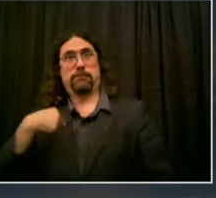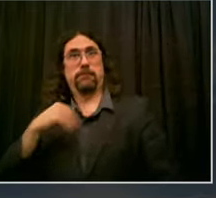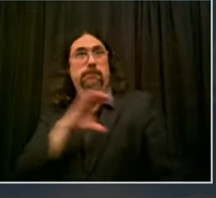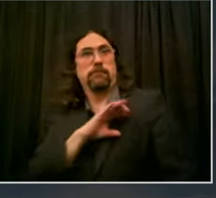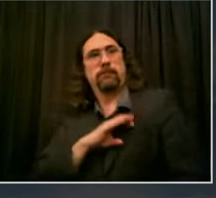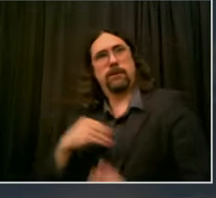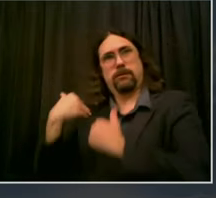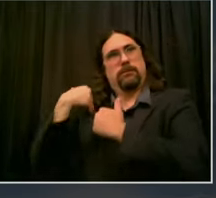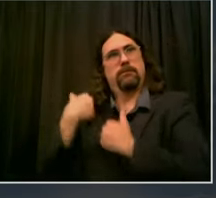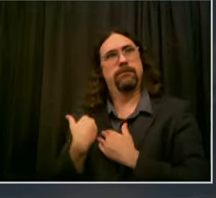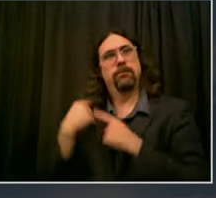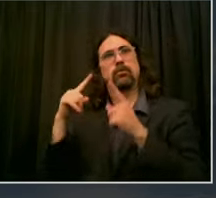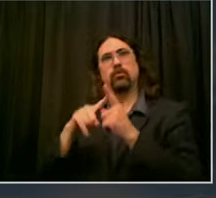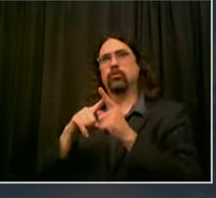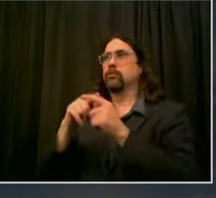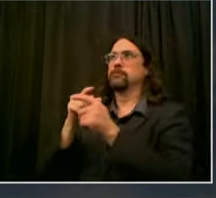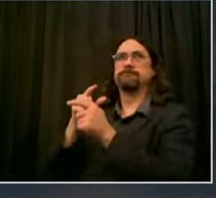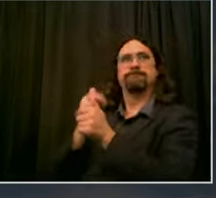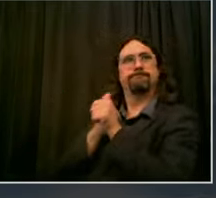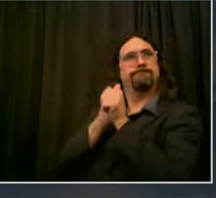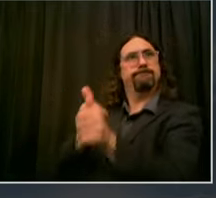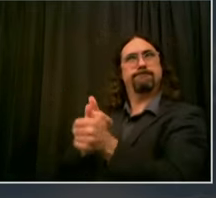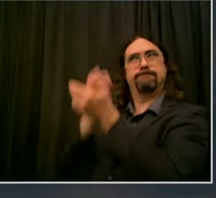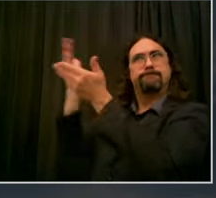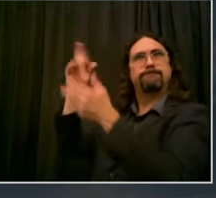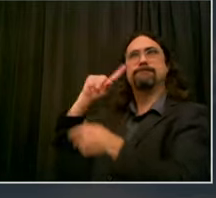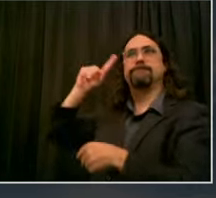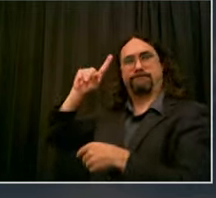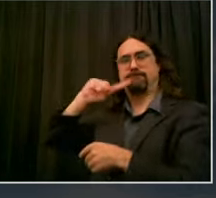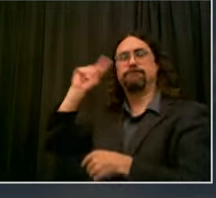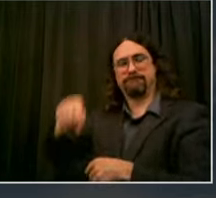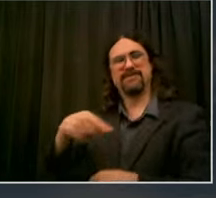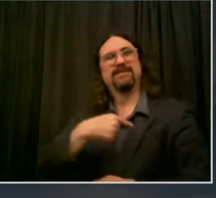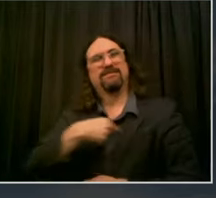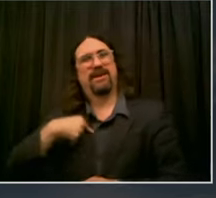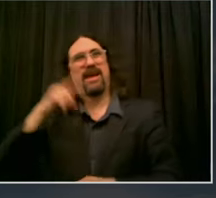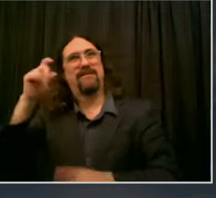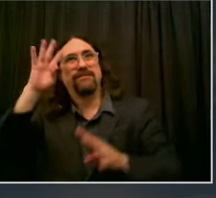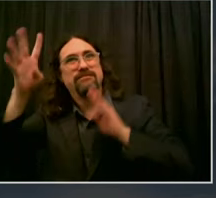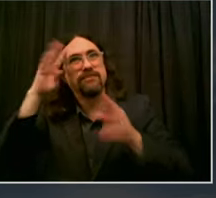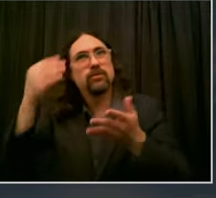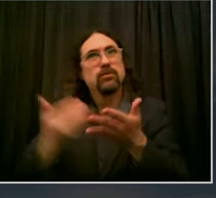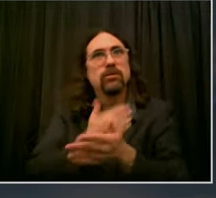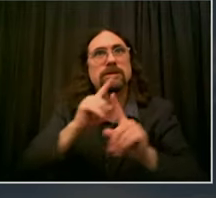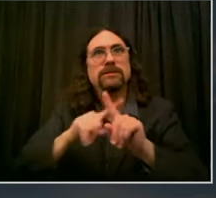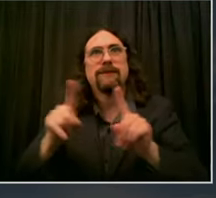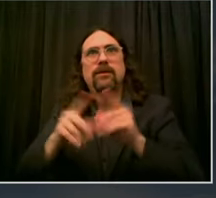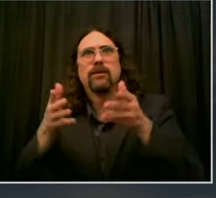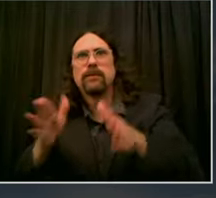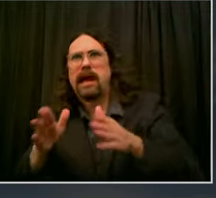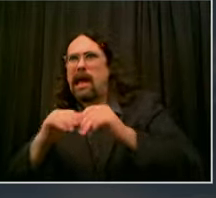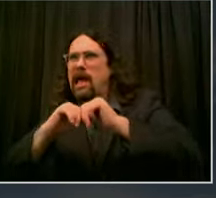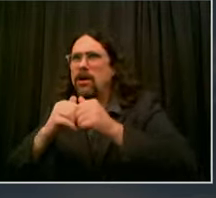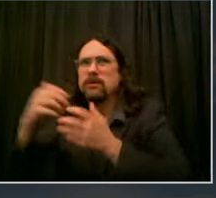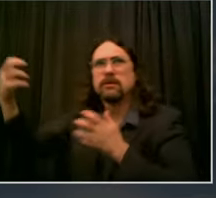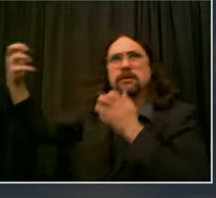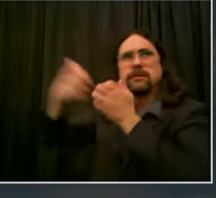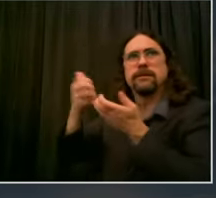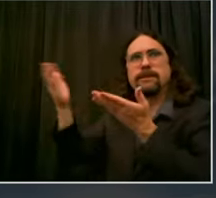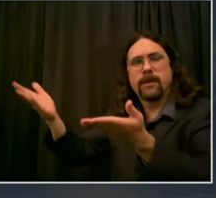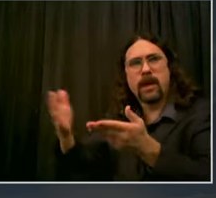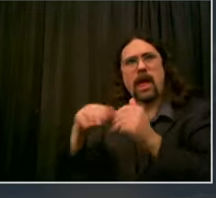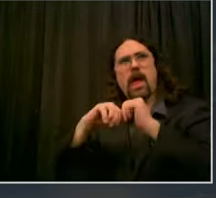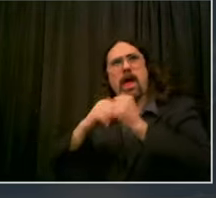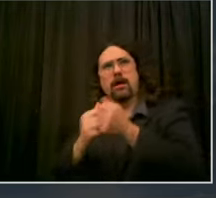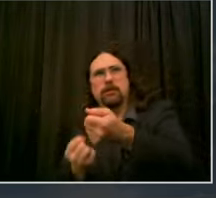we're still moving towards that, but that's the overall philosophy. We have to stop that pipeline that creates, and